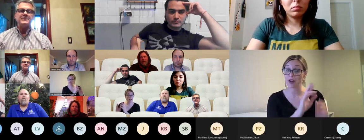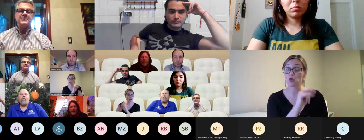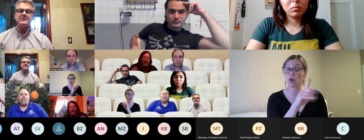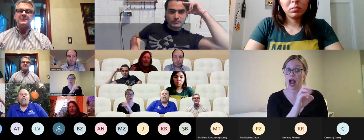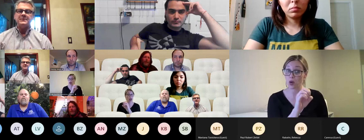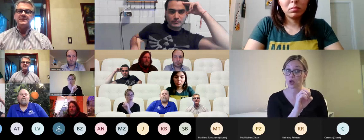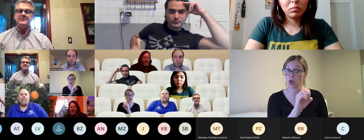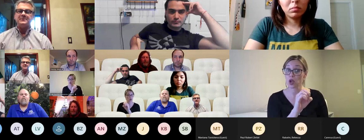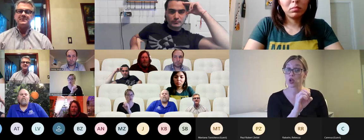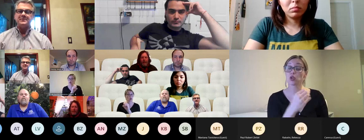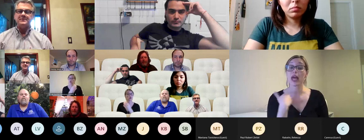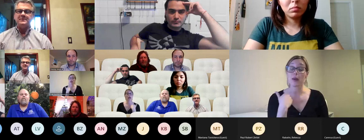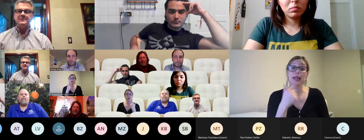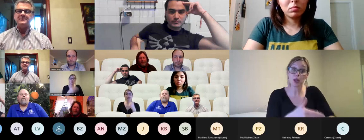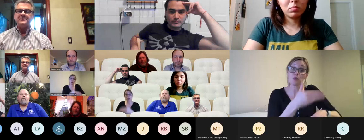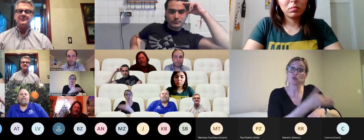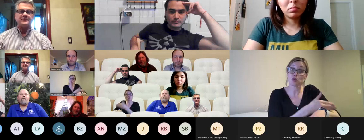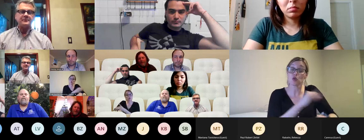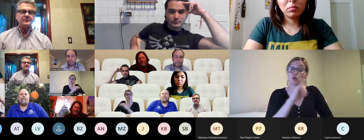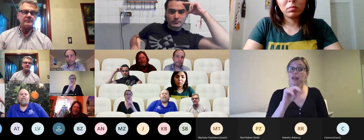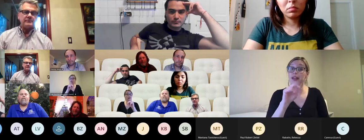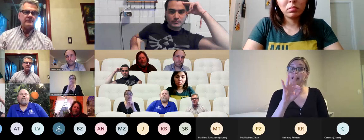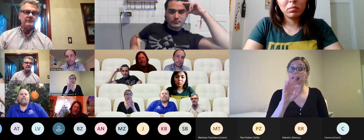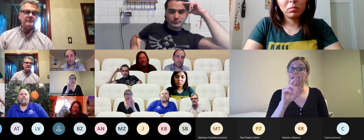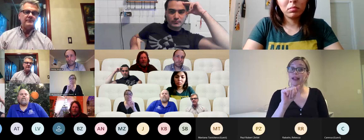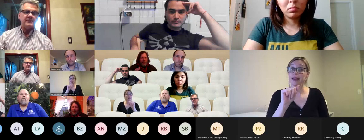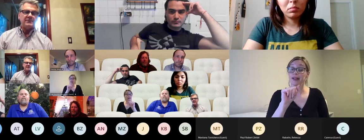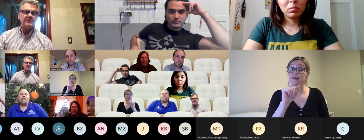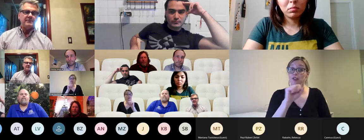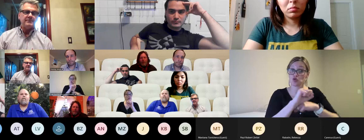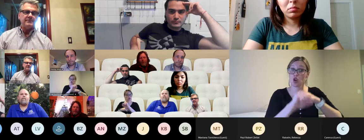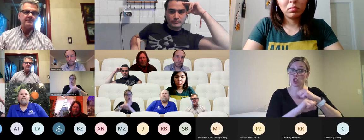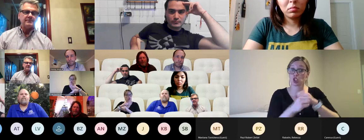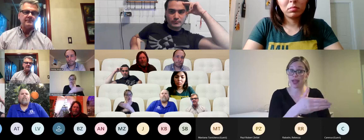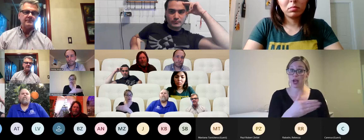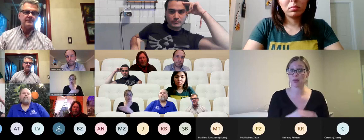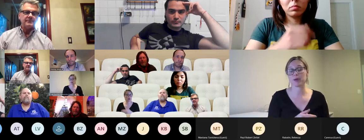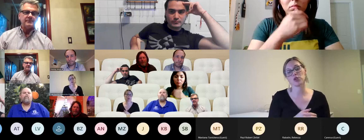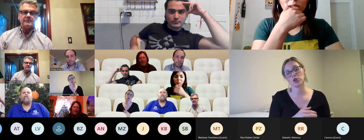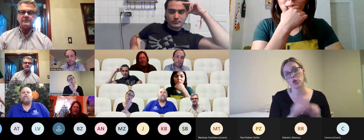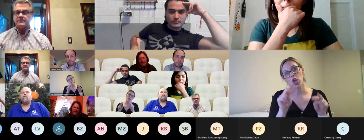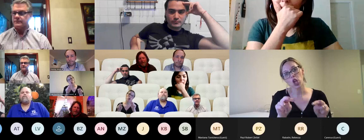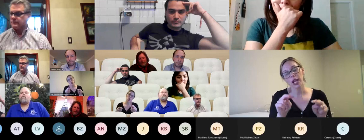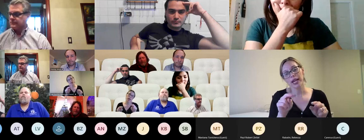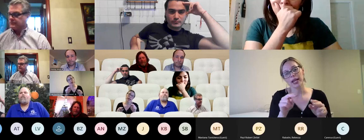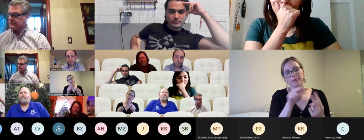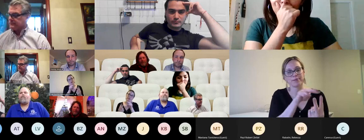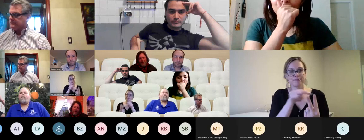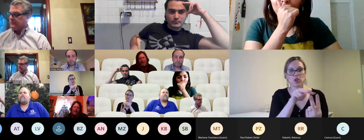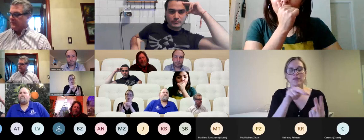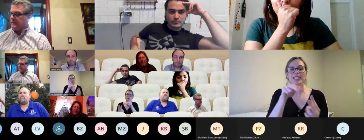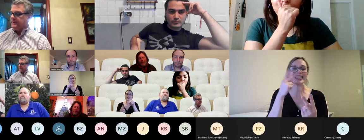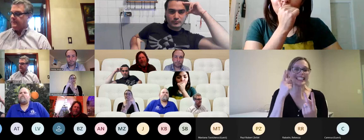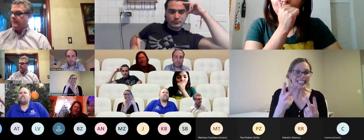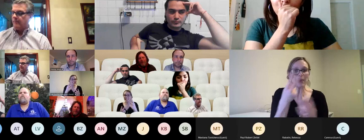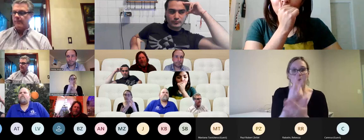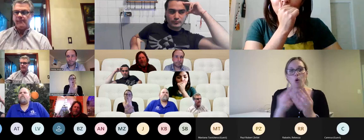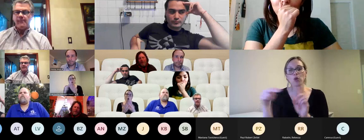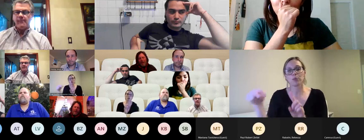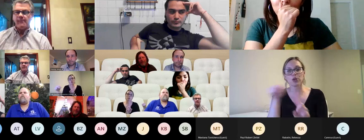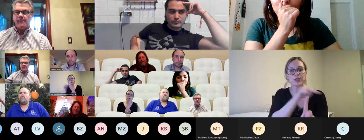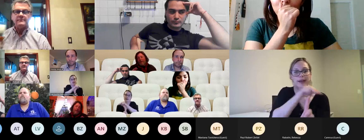But I get what you're saying, but I just think that you have to kind of look at it in both ways and understand that the design,